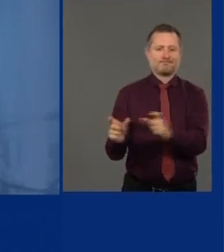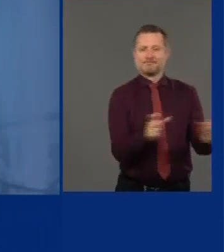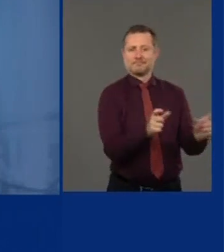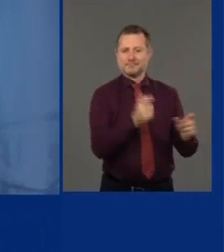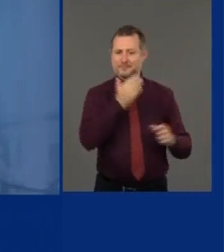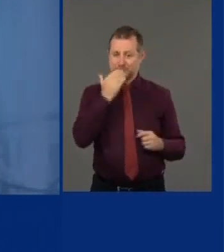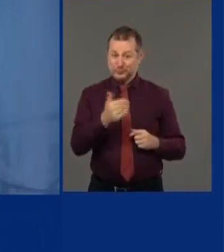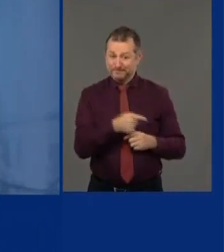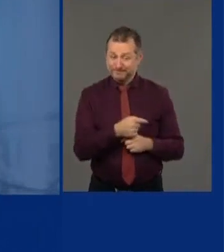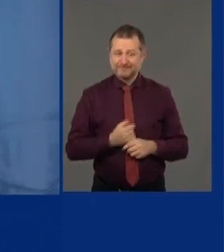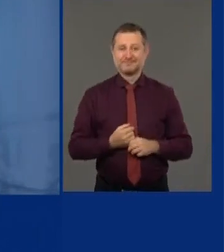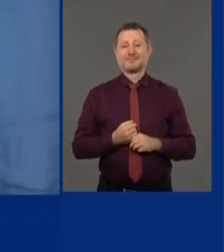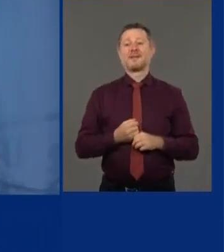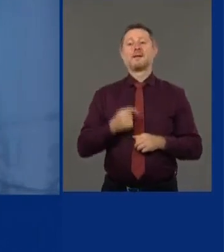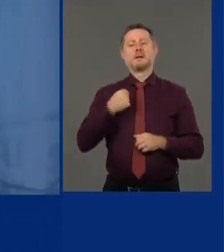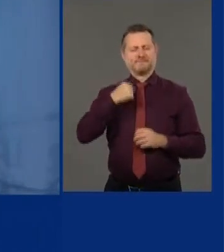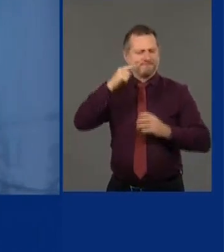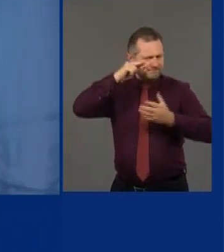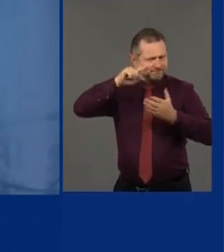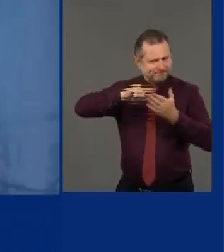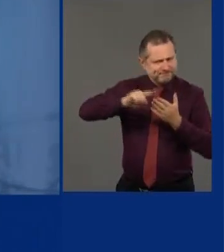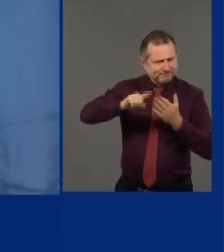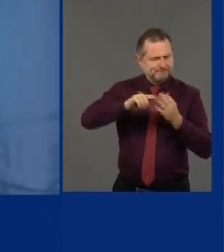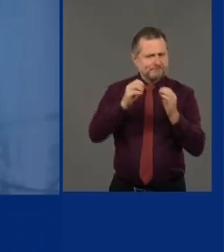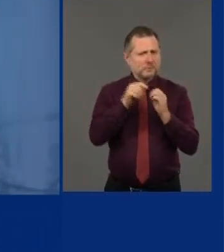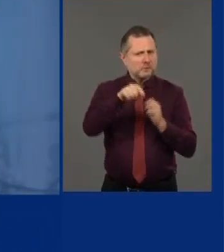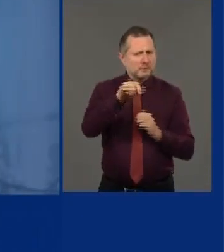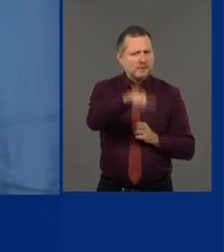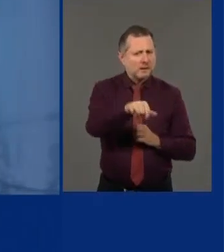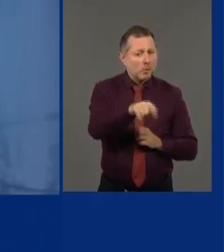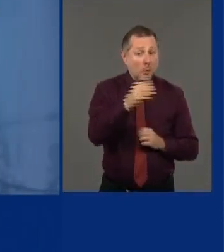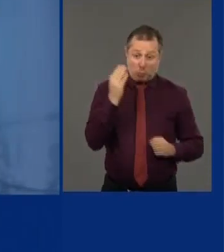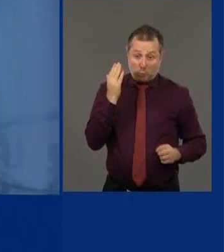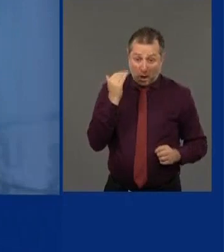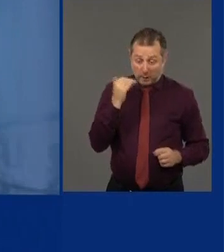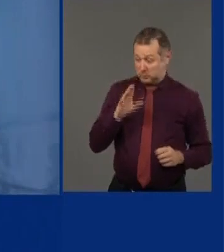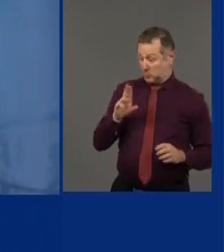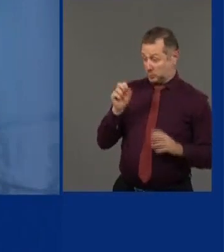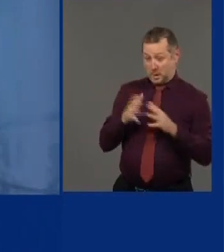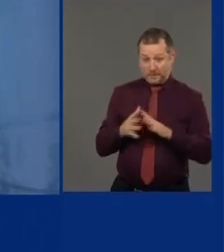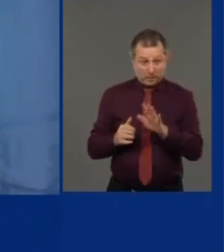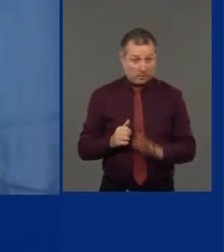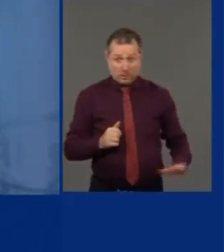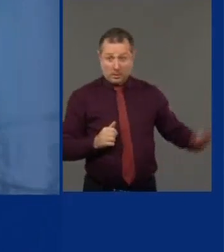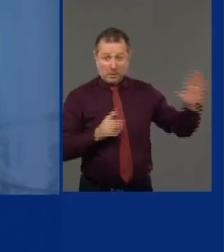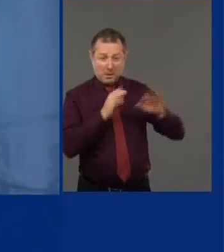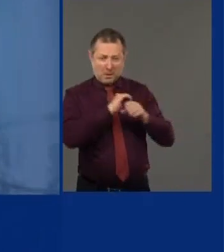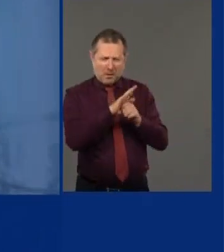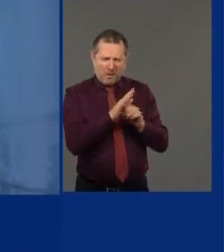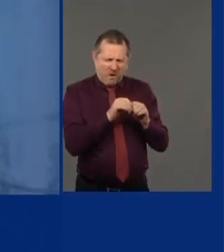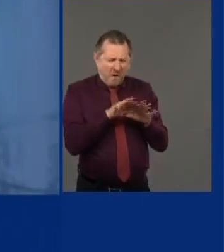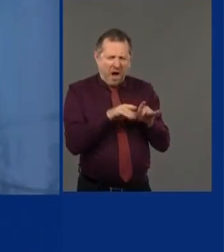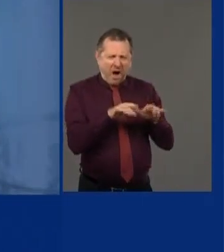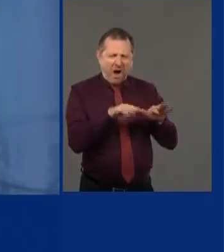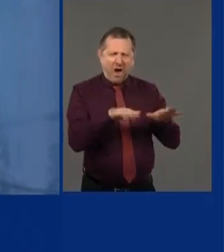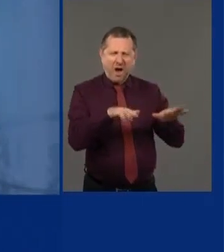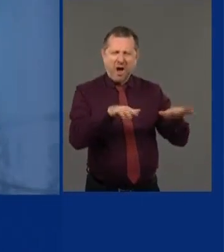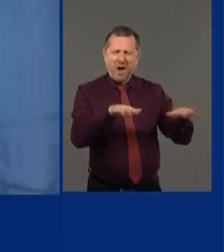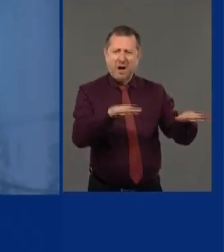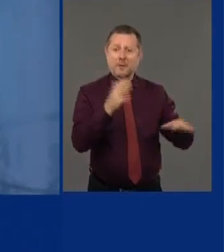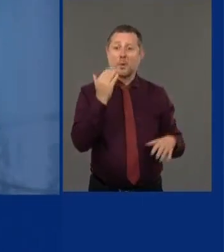We have been looking at this issue because you look around the country and you're seeing malls, you're seeing air